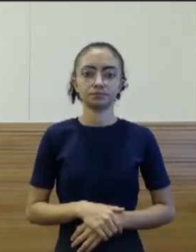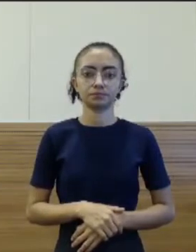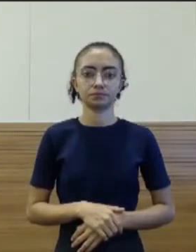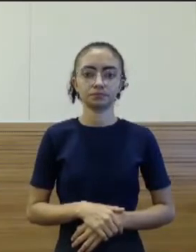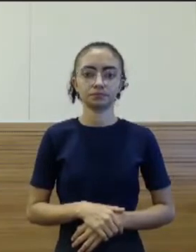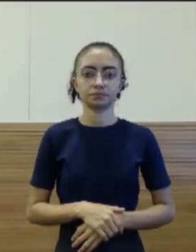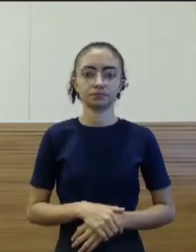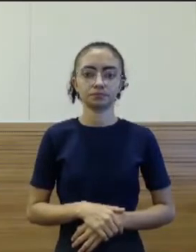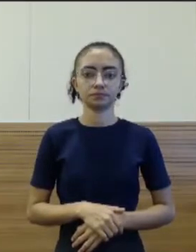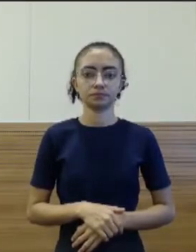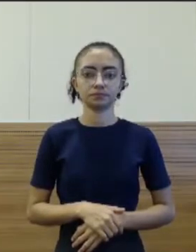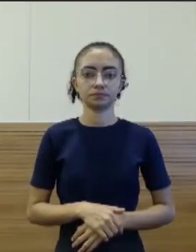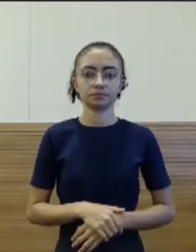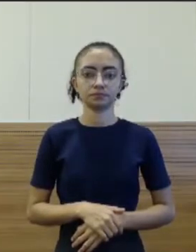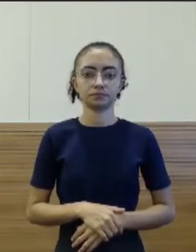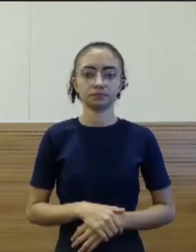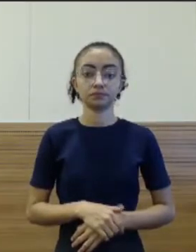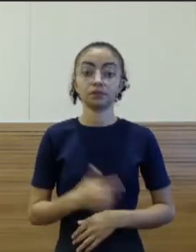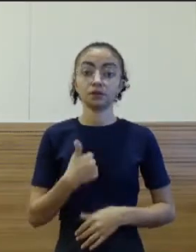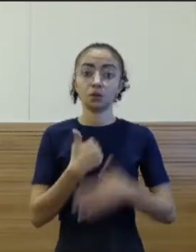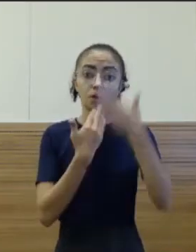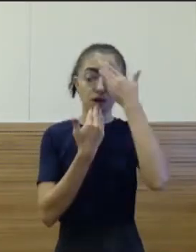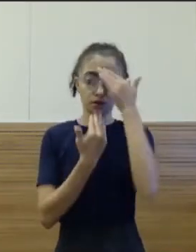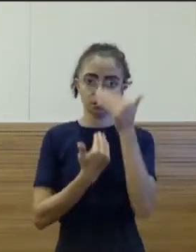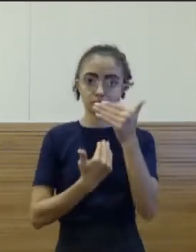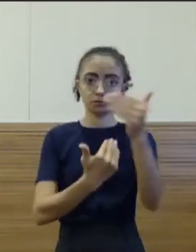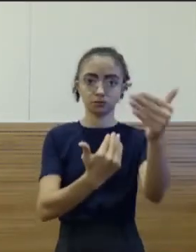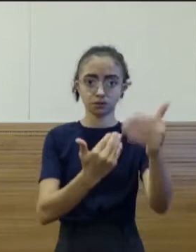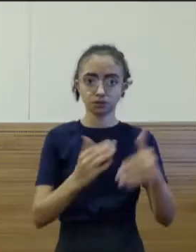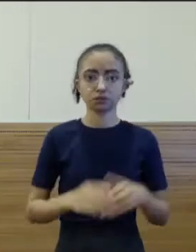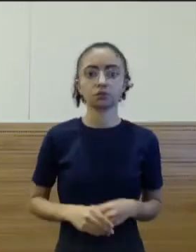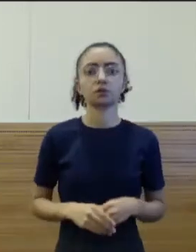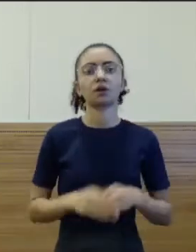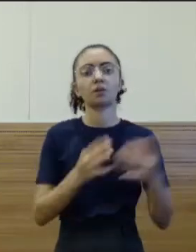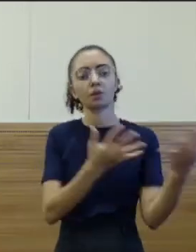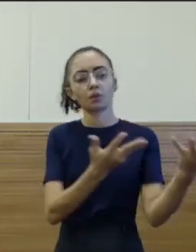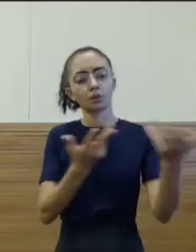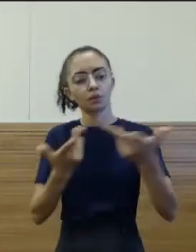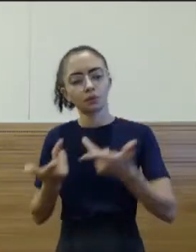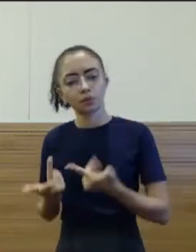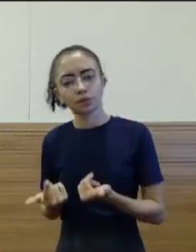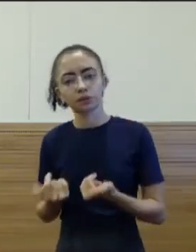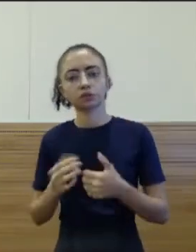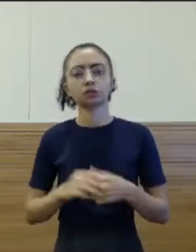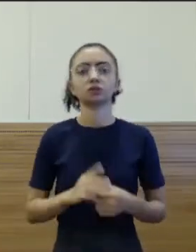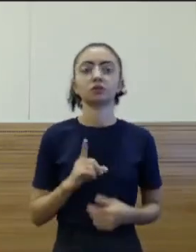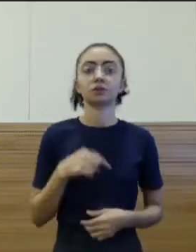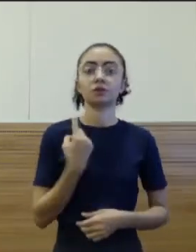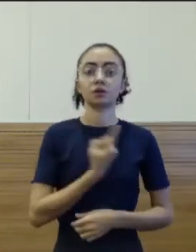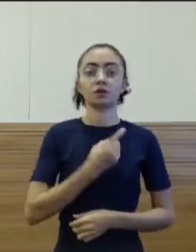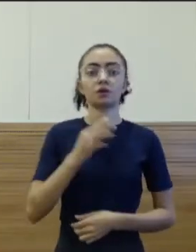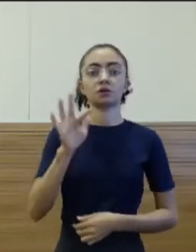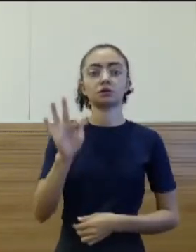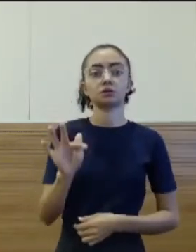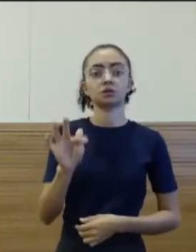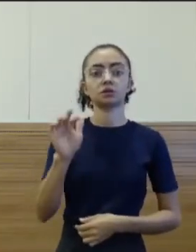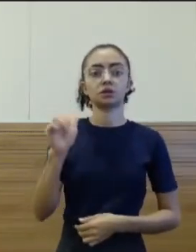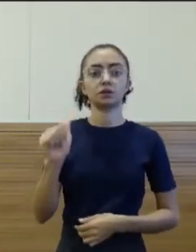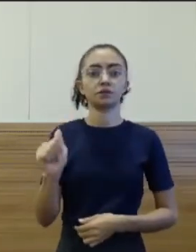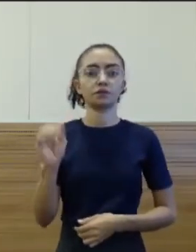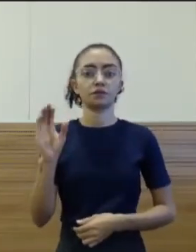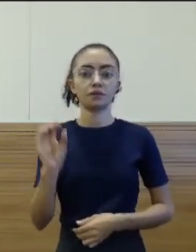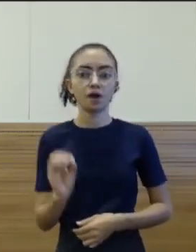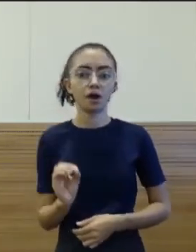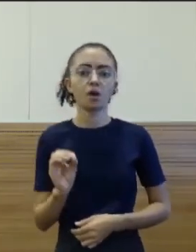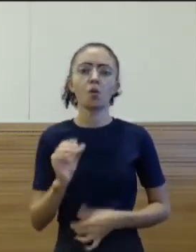already it's almost 1 p.m. So thank you for your invitation. For us, FAO at FAO is an honor to be able